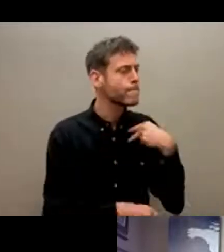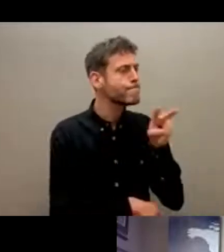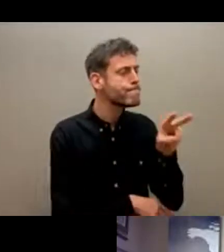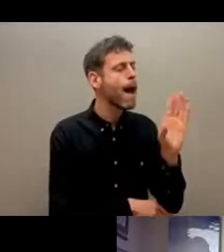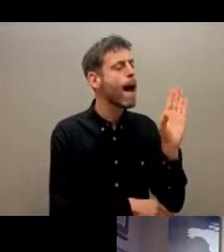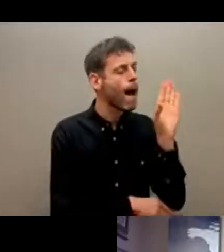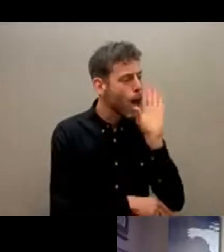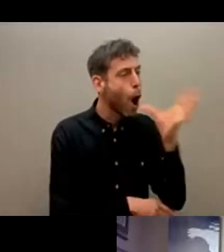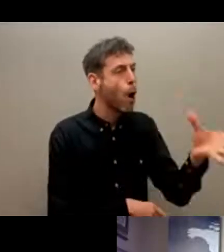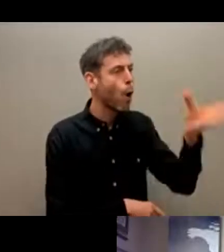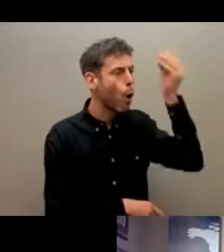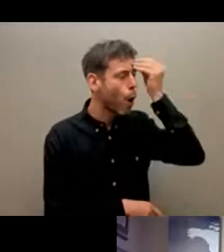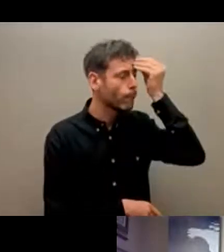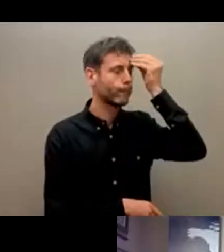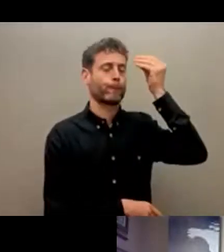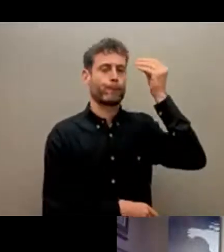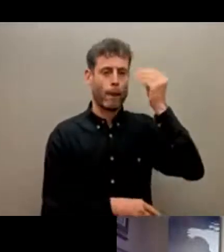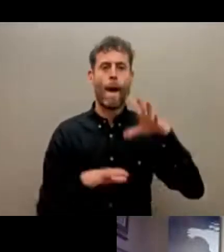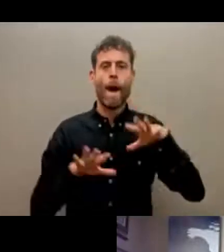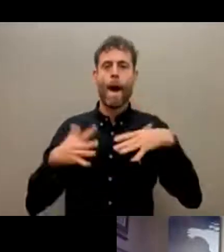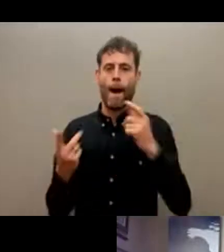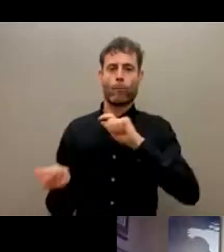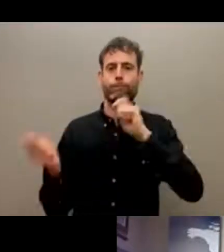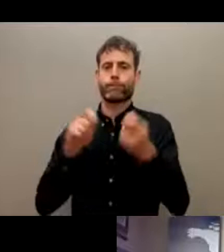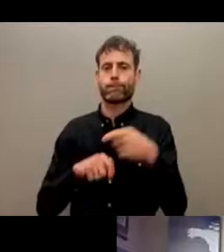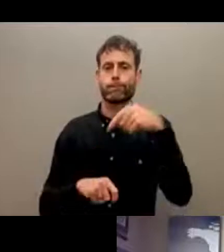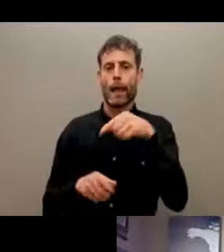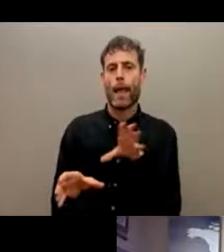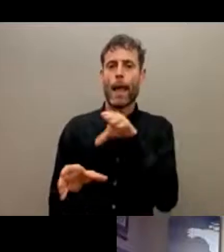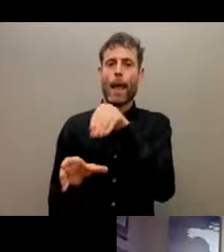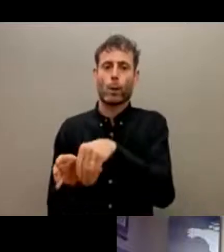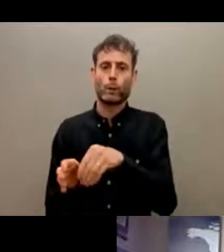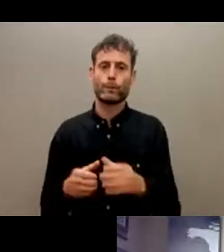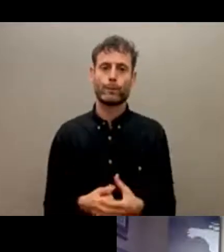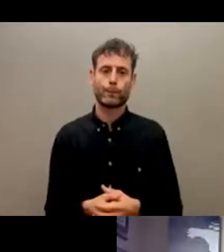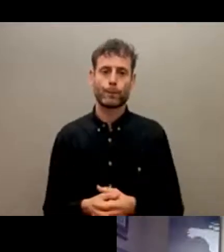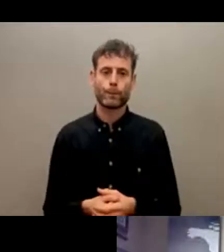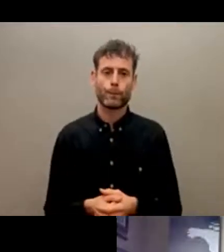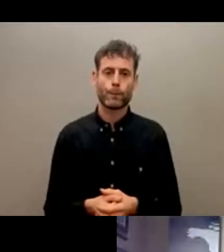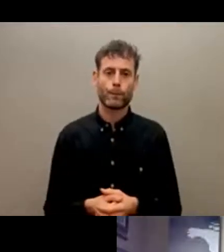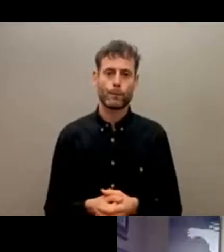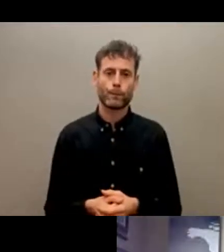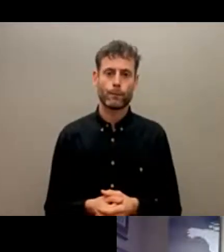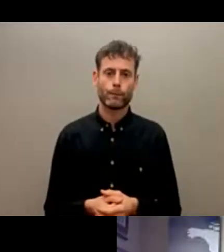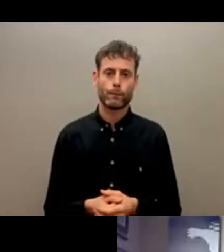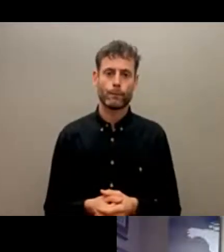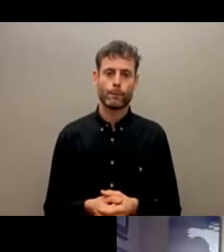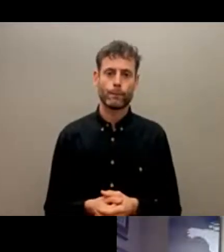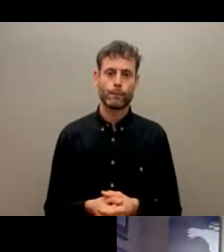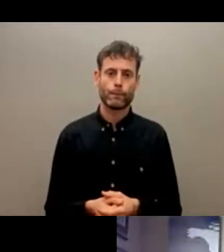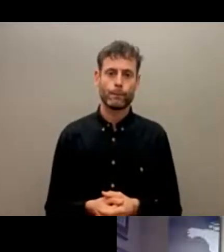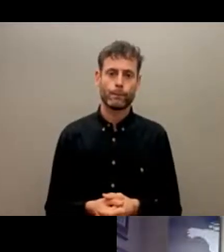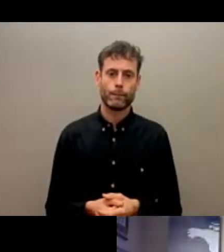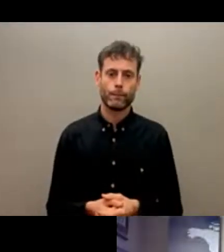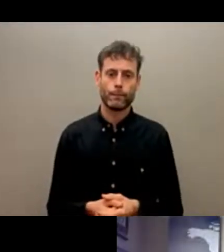our commitment toward ensuring we are more inclusive. Thank you, Shane. Wow, okay, that's great. I